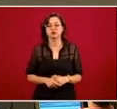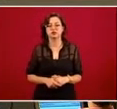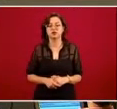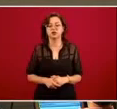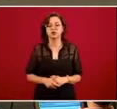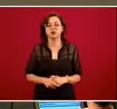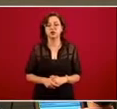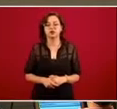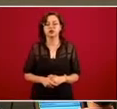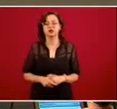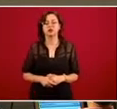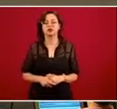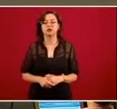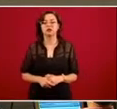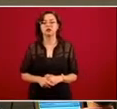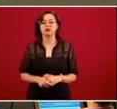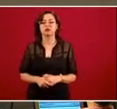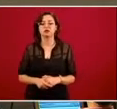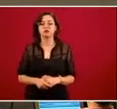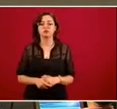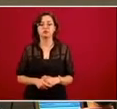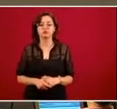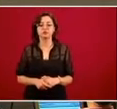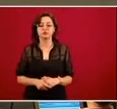you. We have the video, I think.